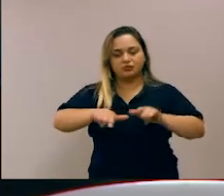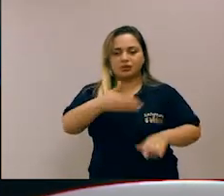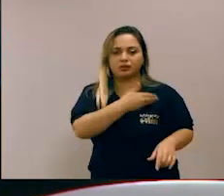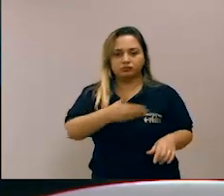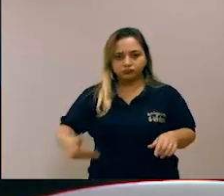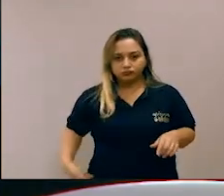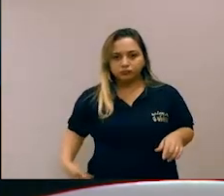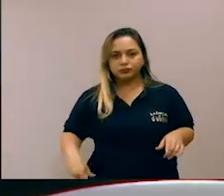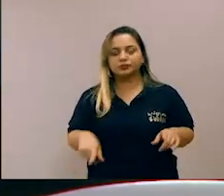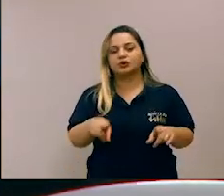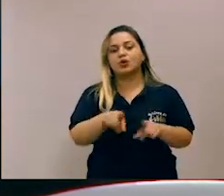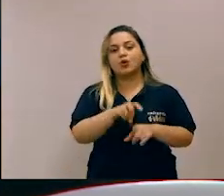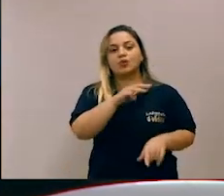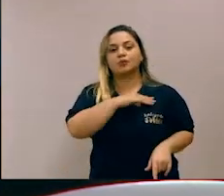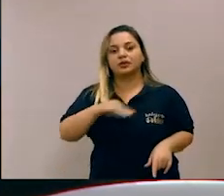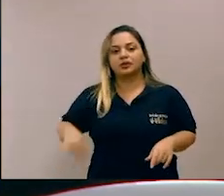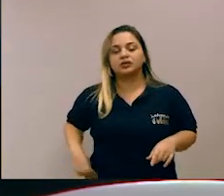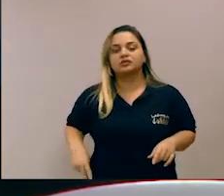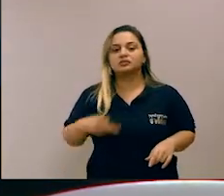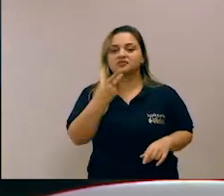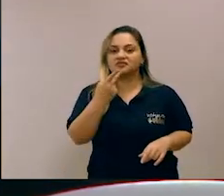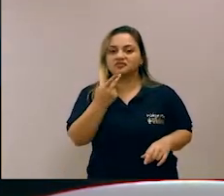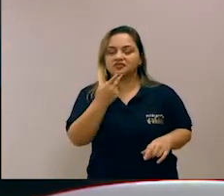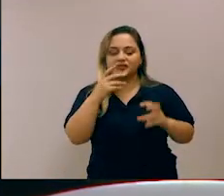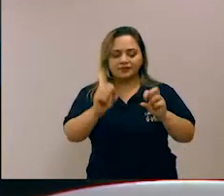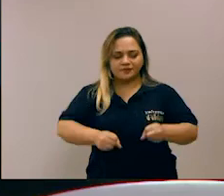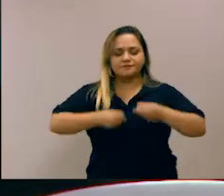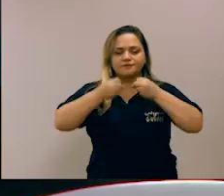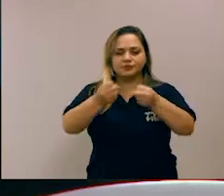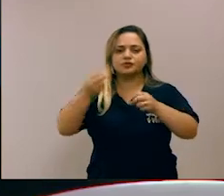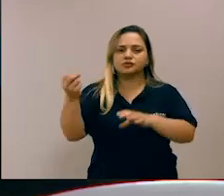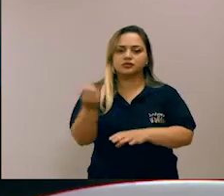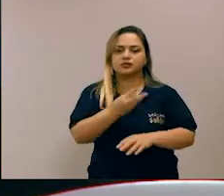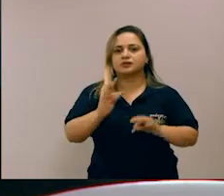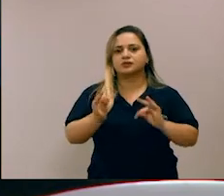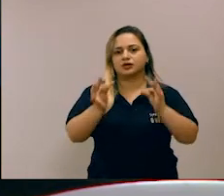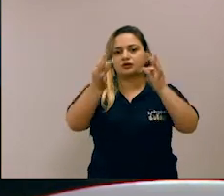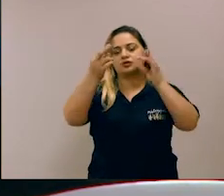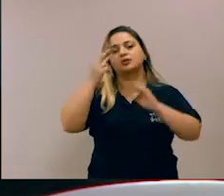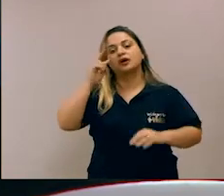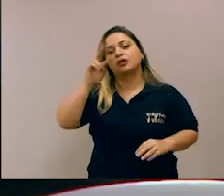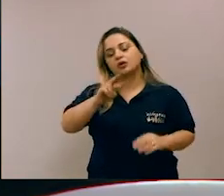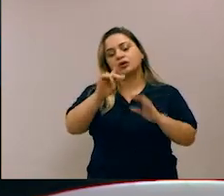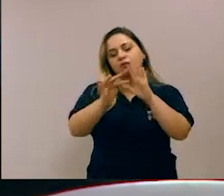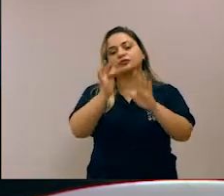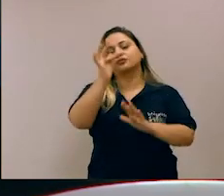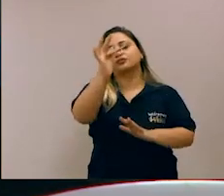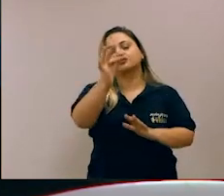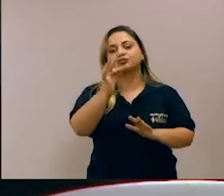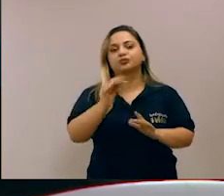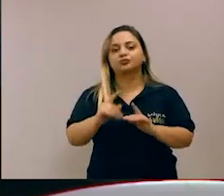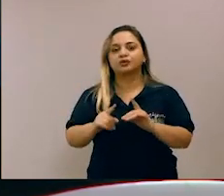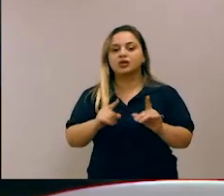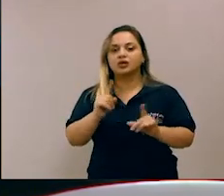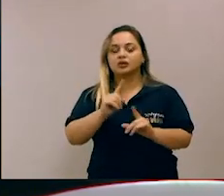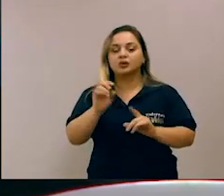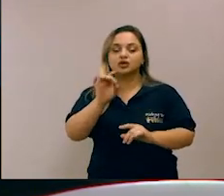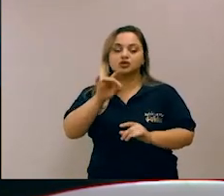Increasingly, we see that the strength of new technologies is not something for us to look at the future, but